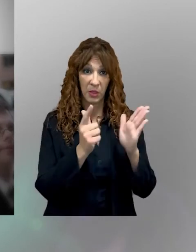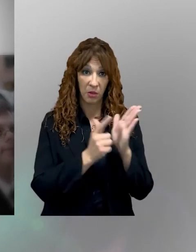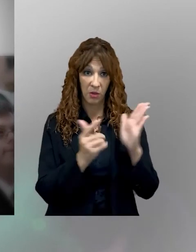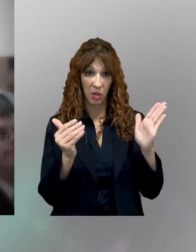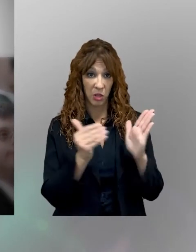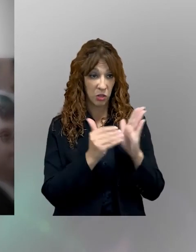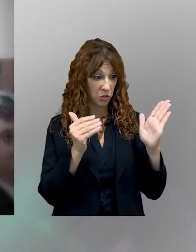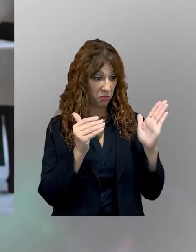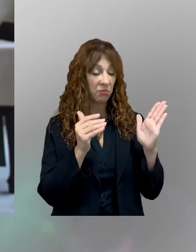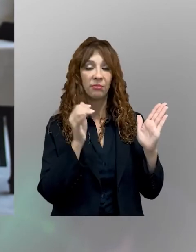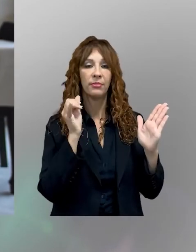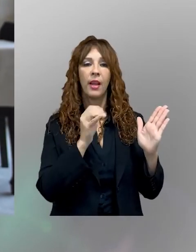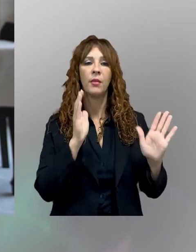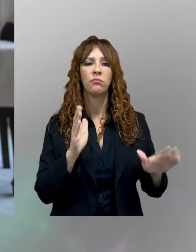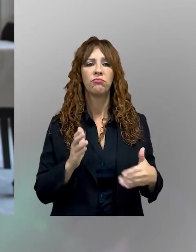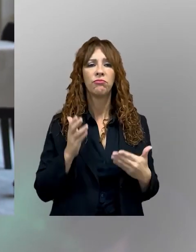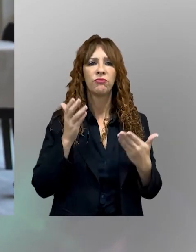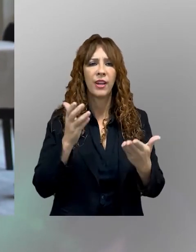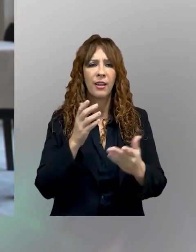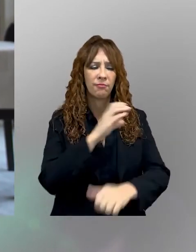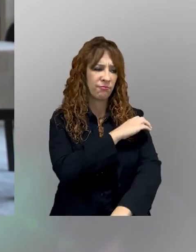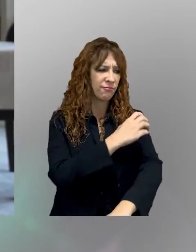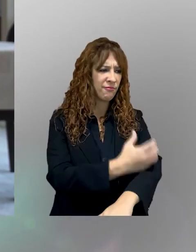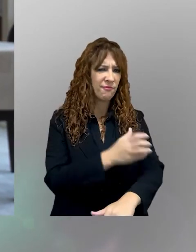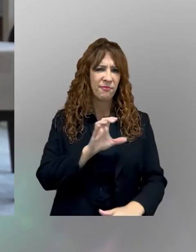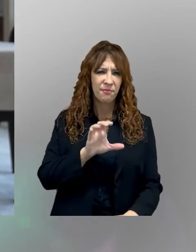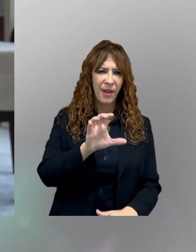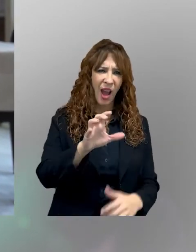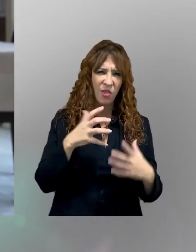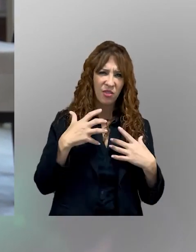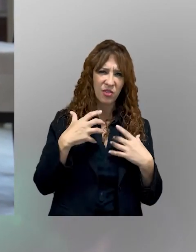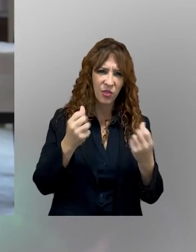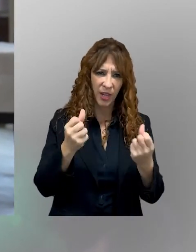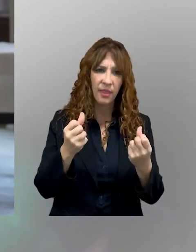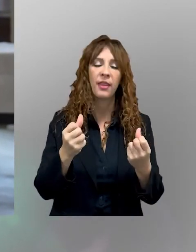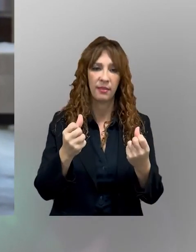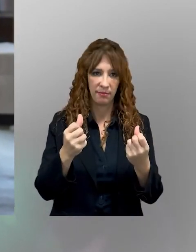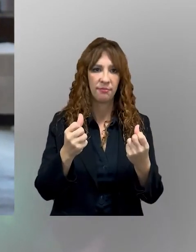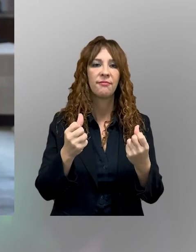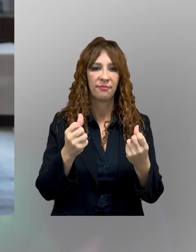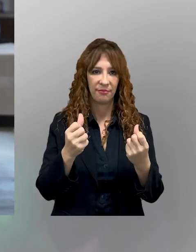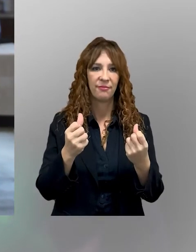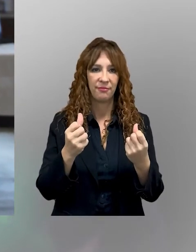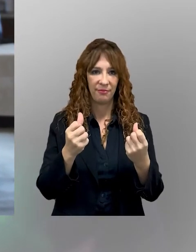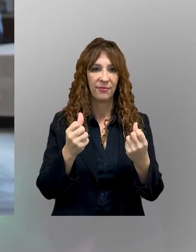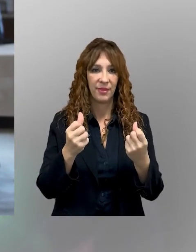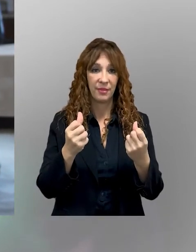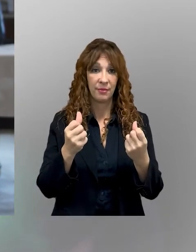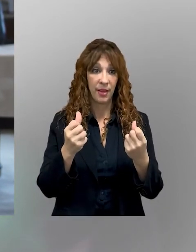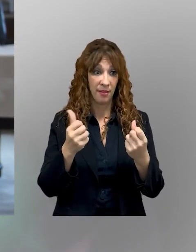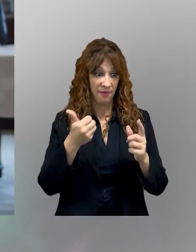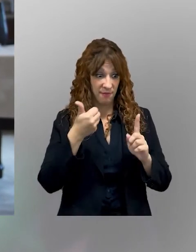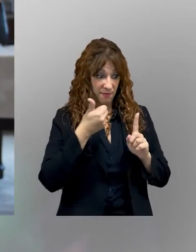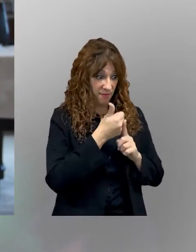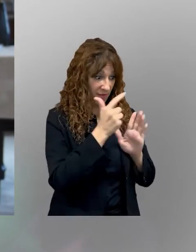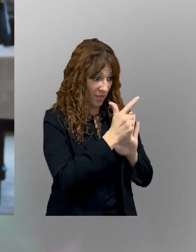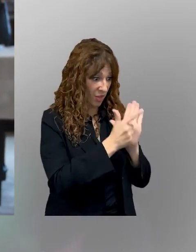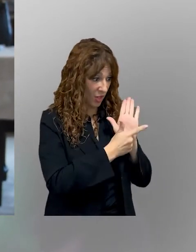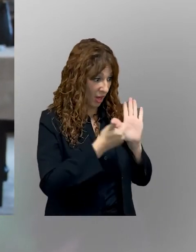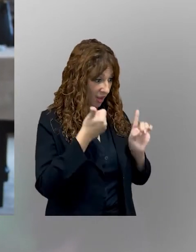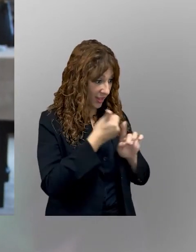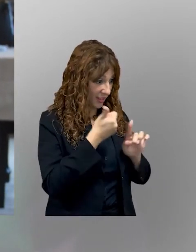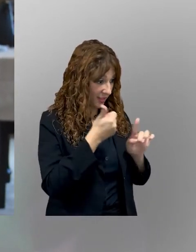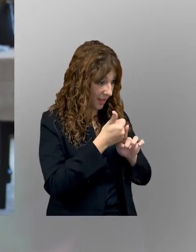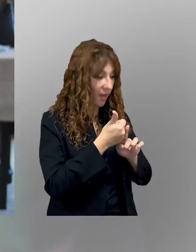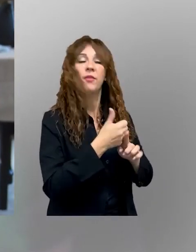This lawsuit, it provided the power and the strength of the law